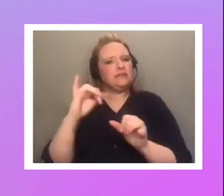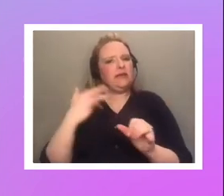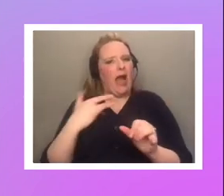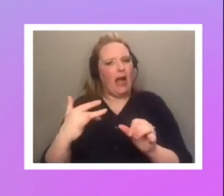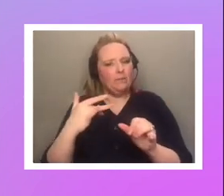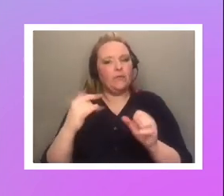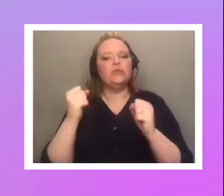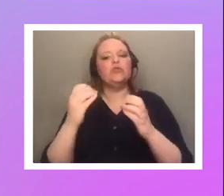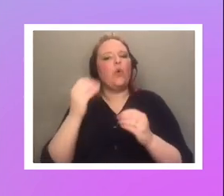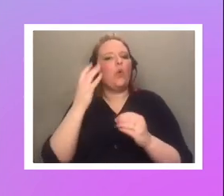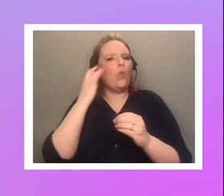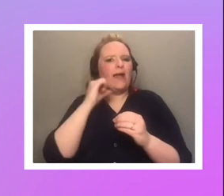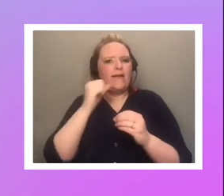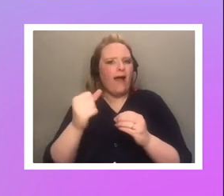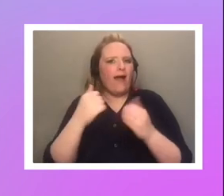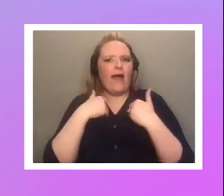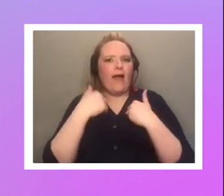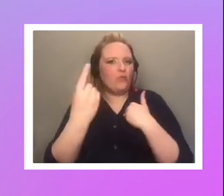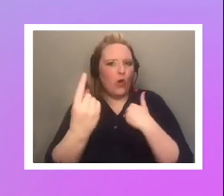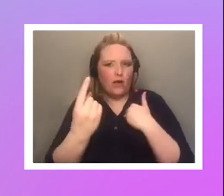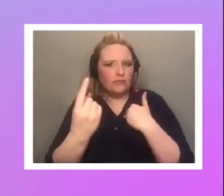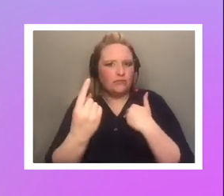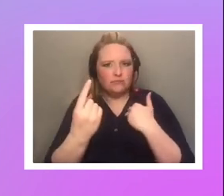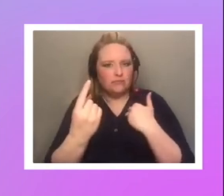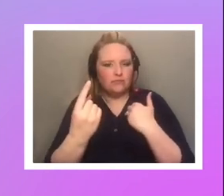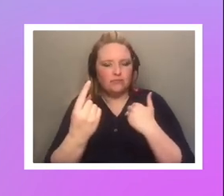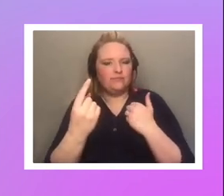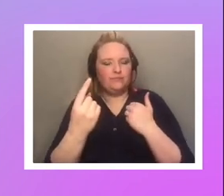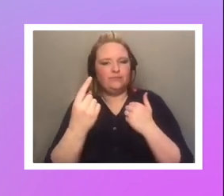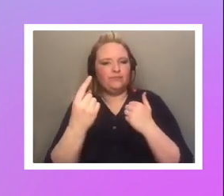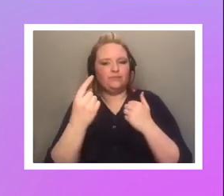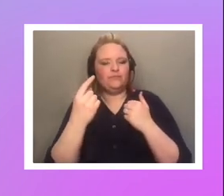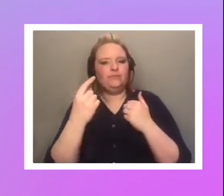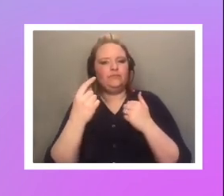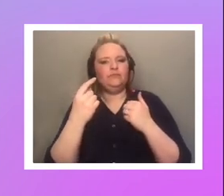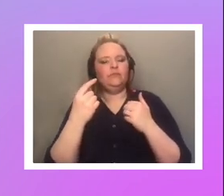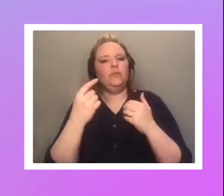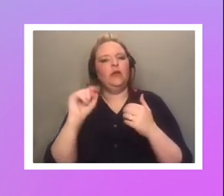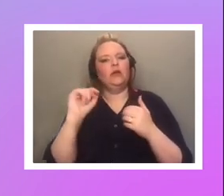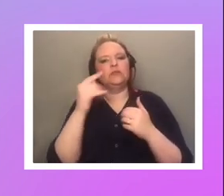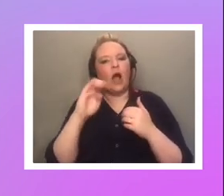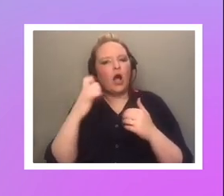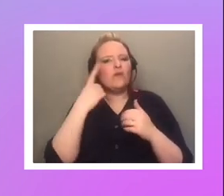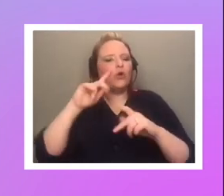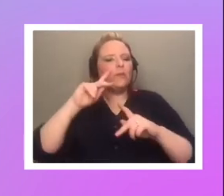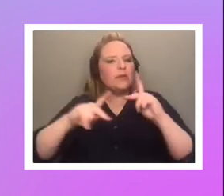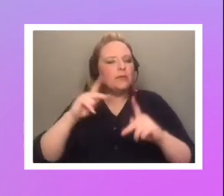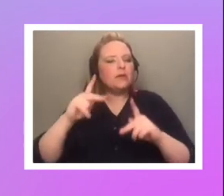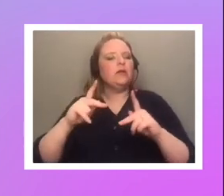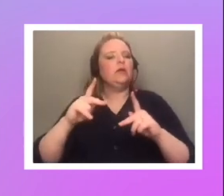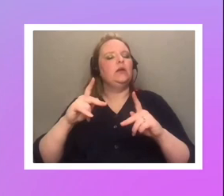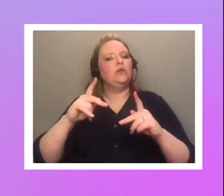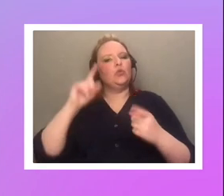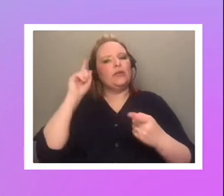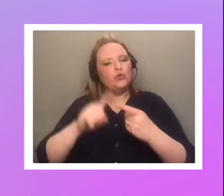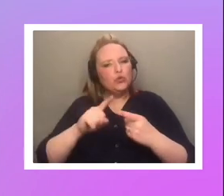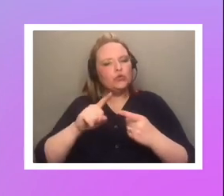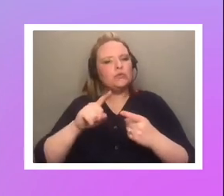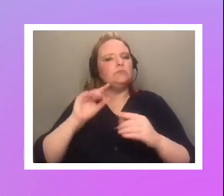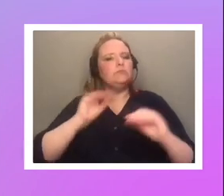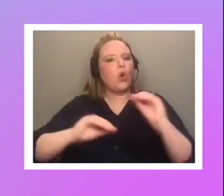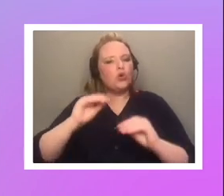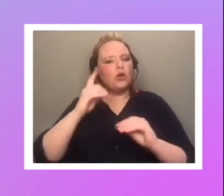So why not have one that can, you know, why not have a toggle for people to be able to reduce motion for your own